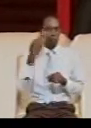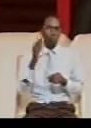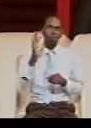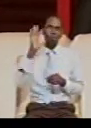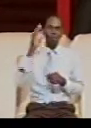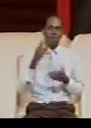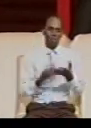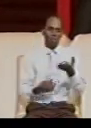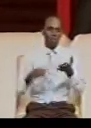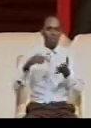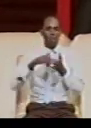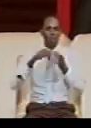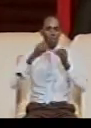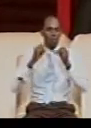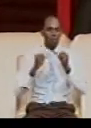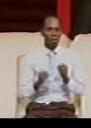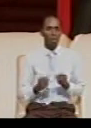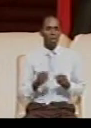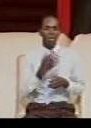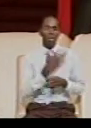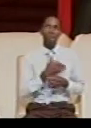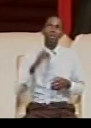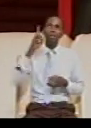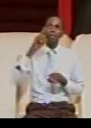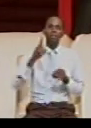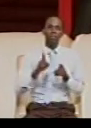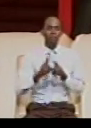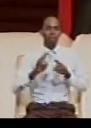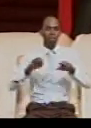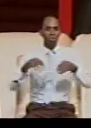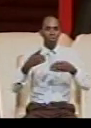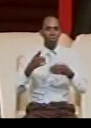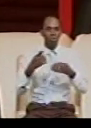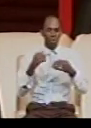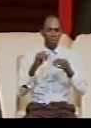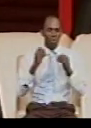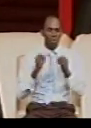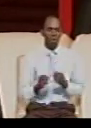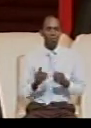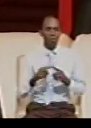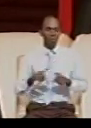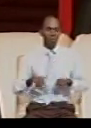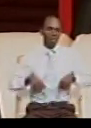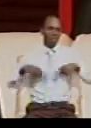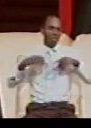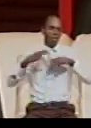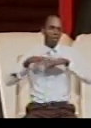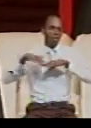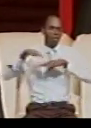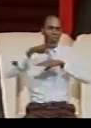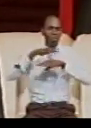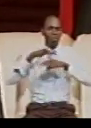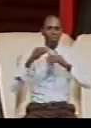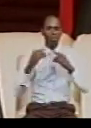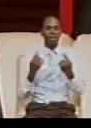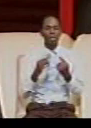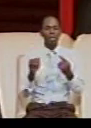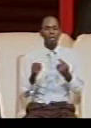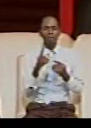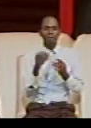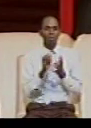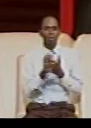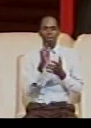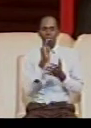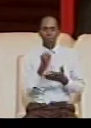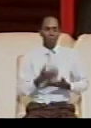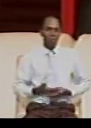resurrection power, he gives you the power to live above sin. Whosoever is born of God